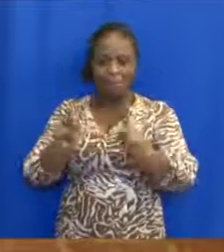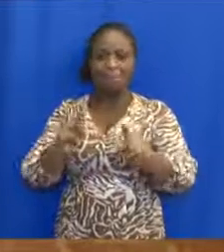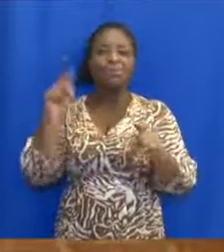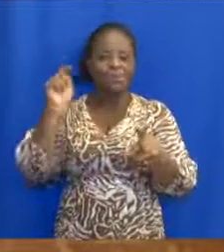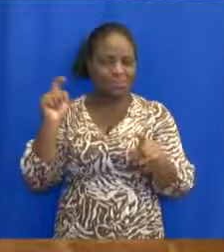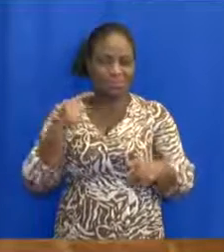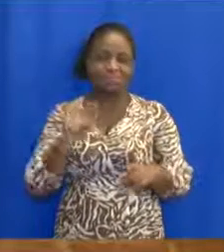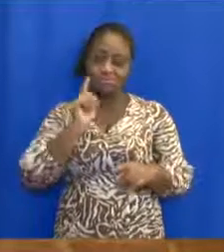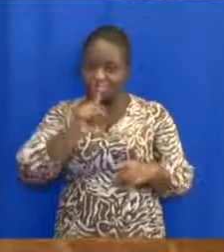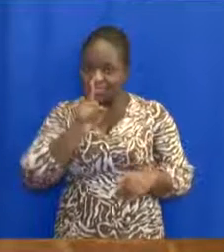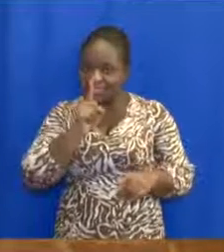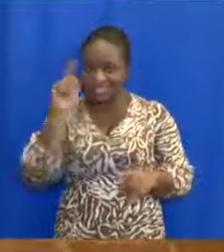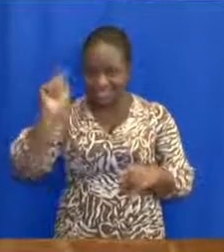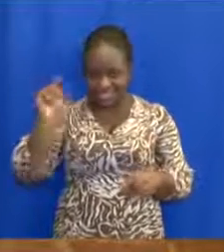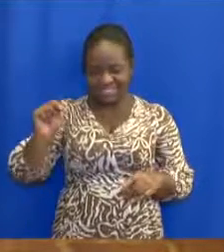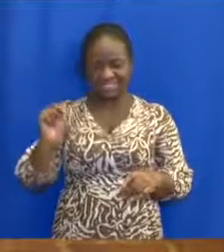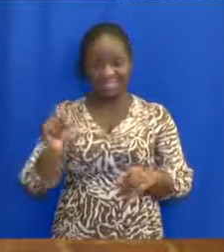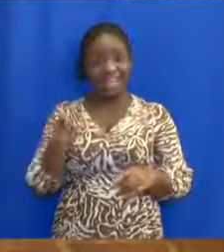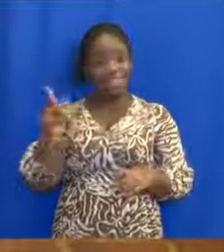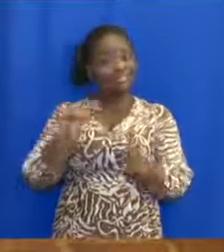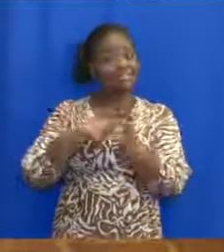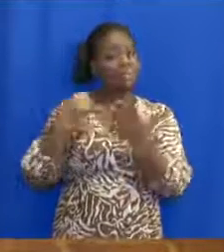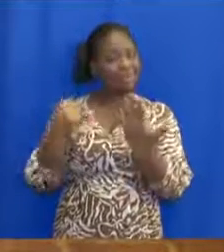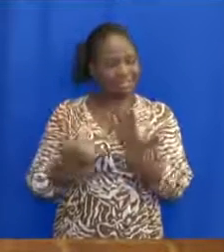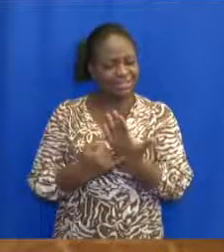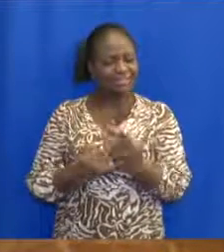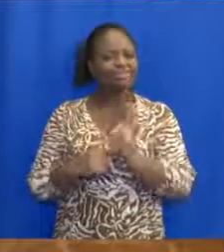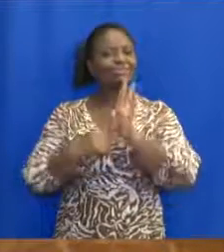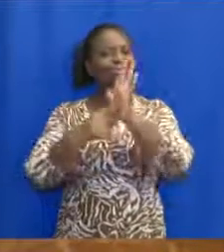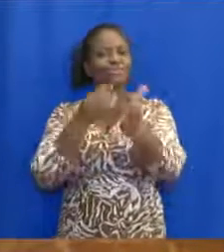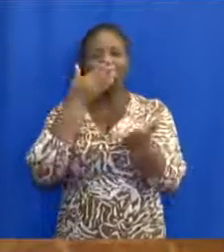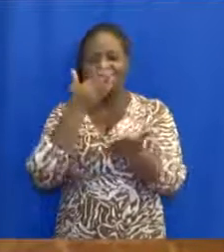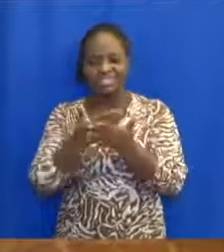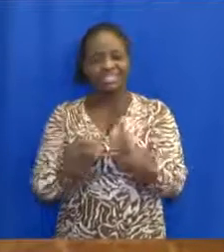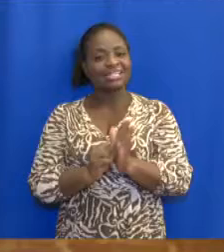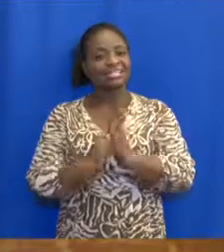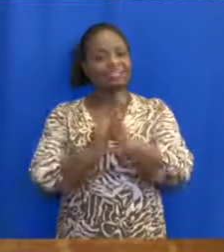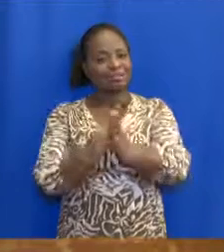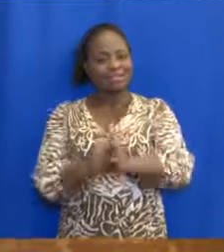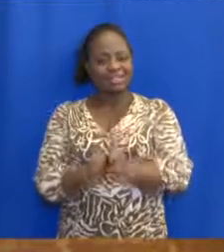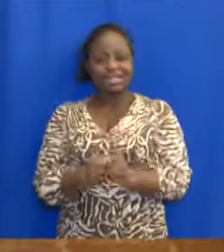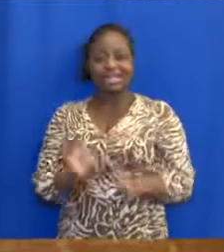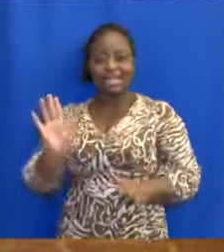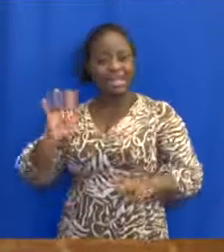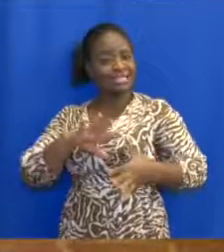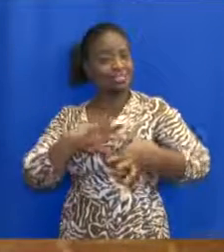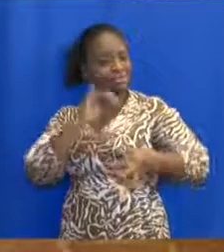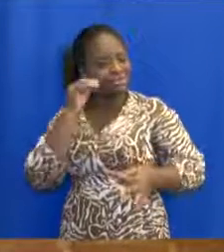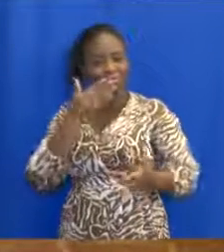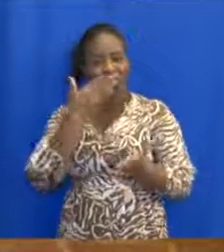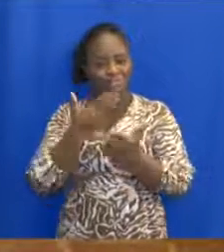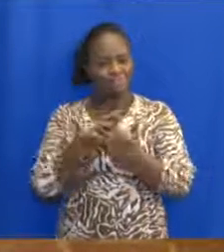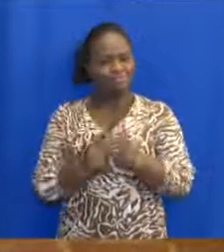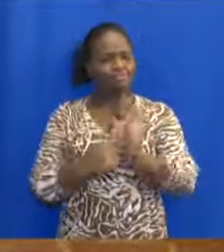need. This project has been a good example of the generous Ghanaian spirit that has